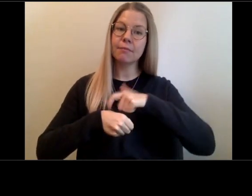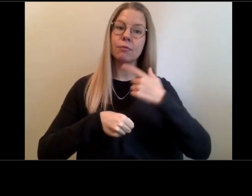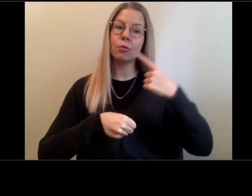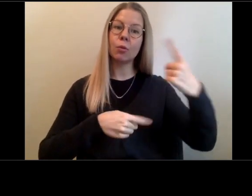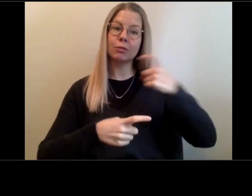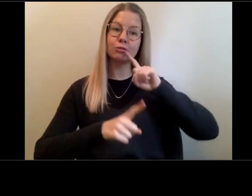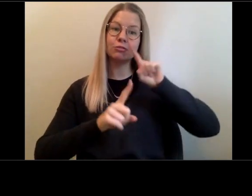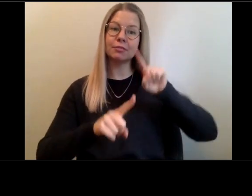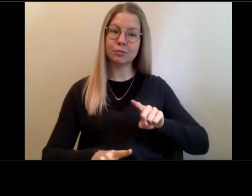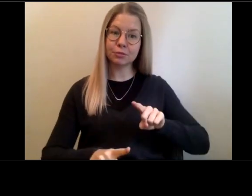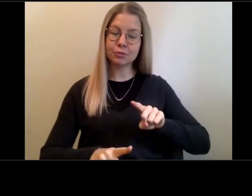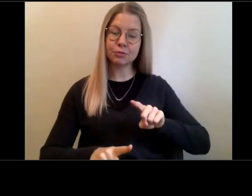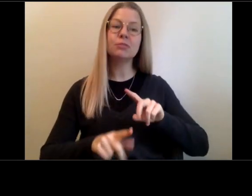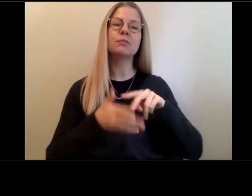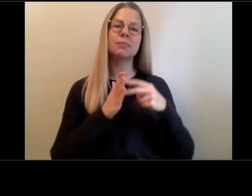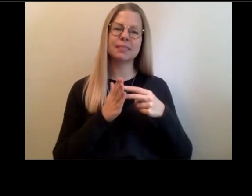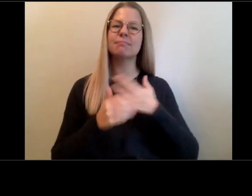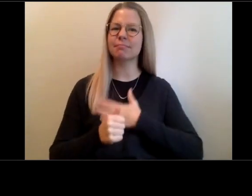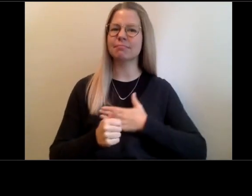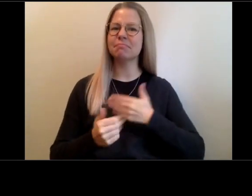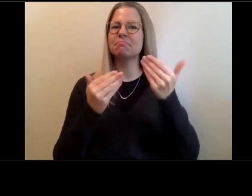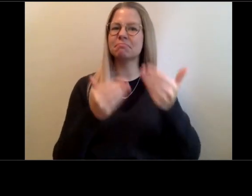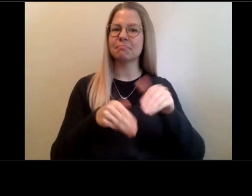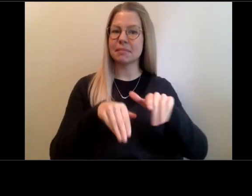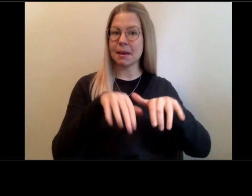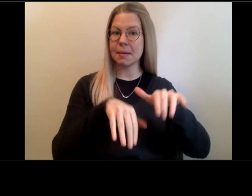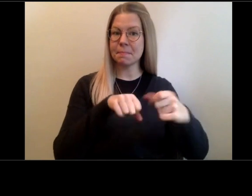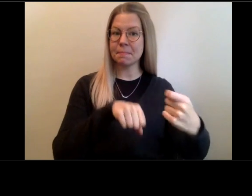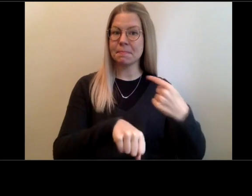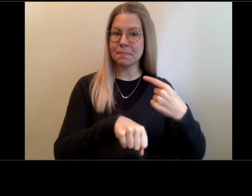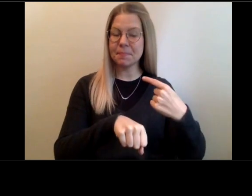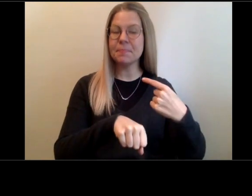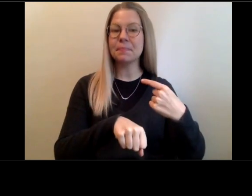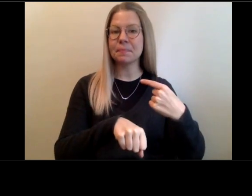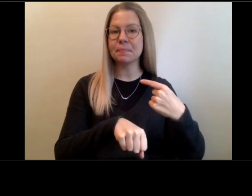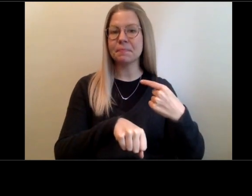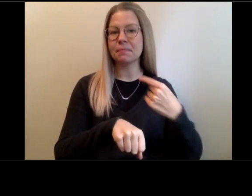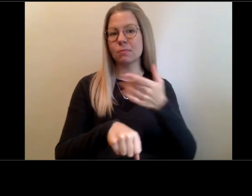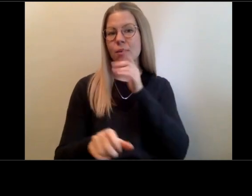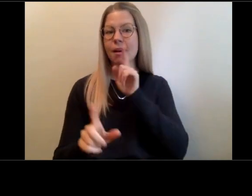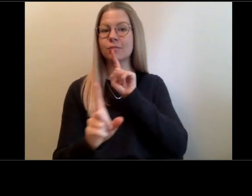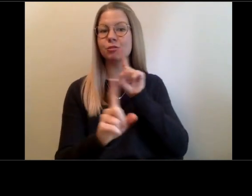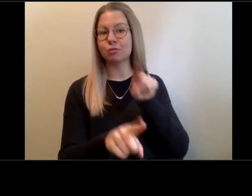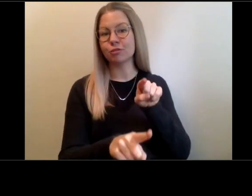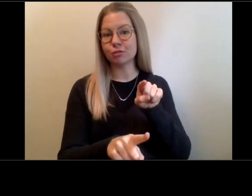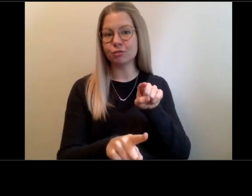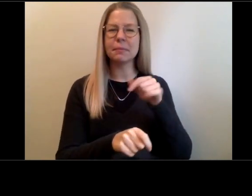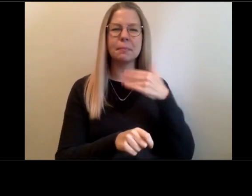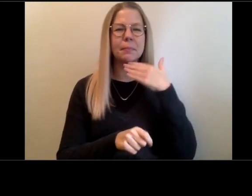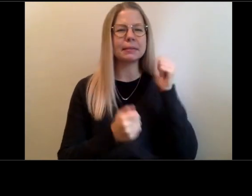with your, if you write your question in the chat box, and that would be the most helpful.